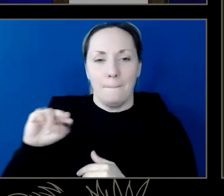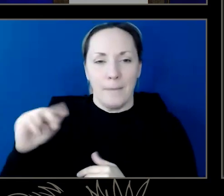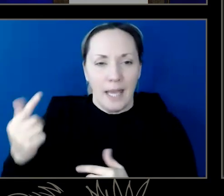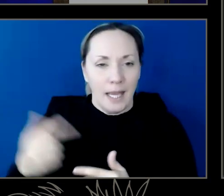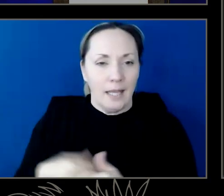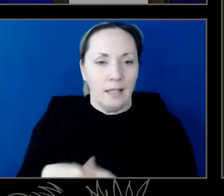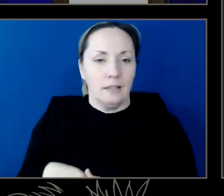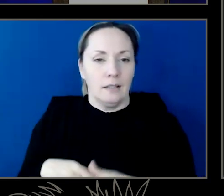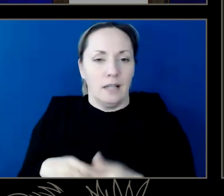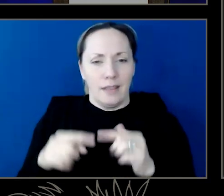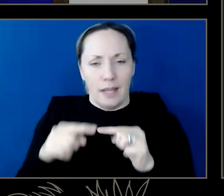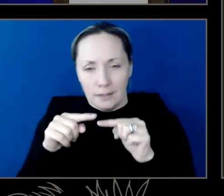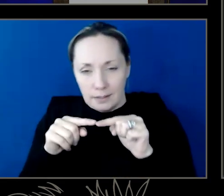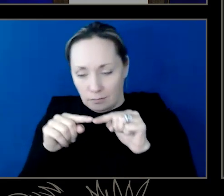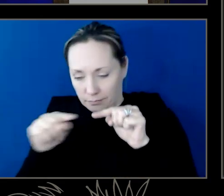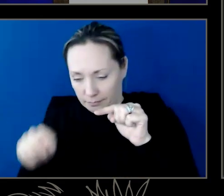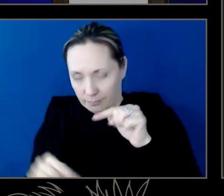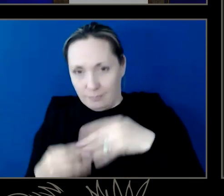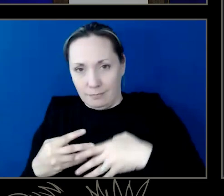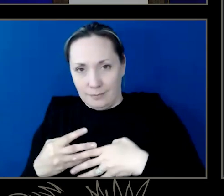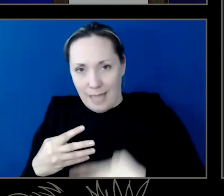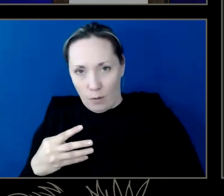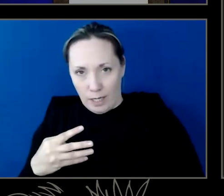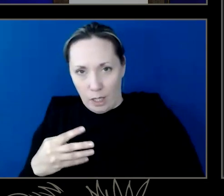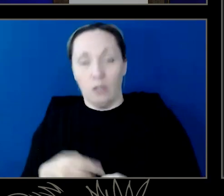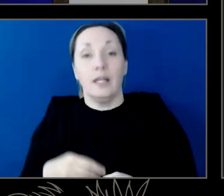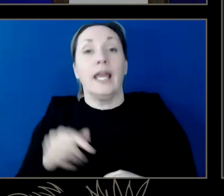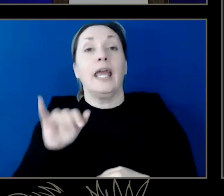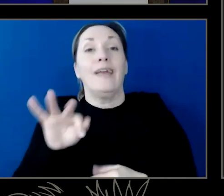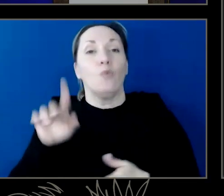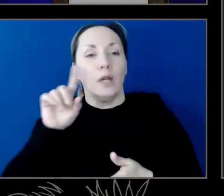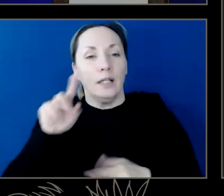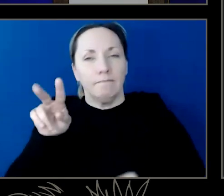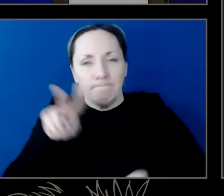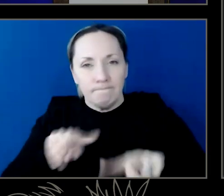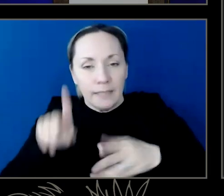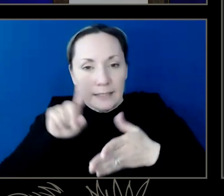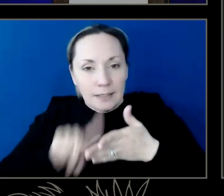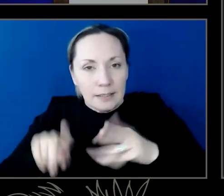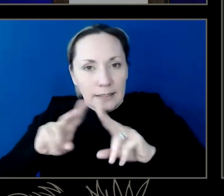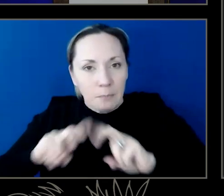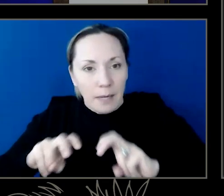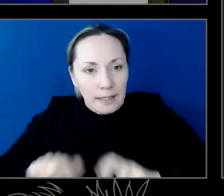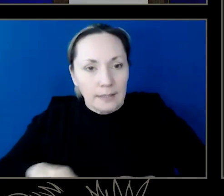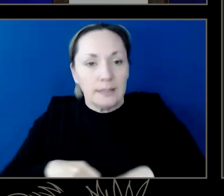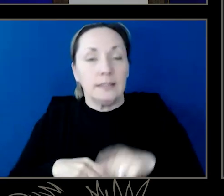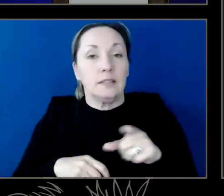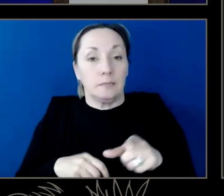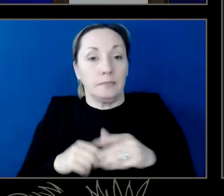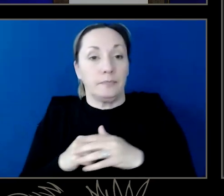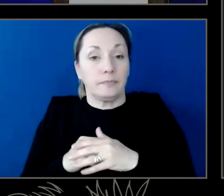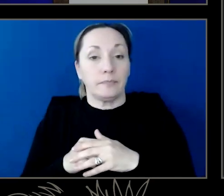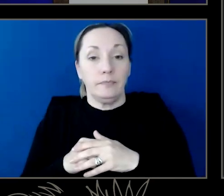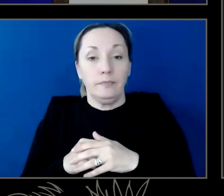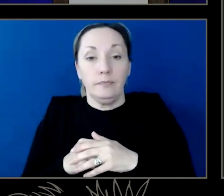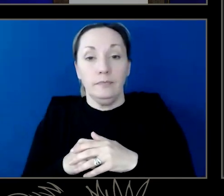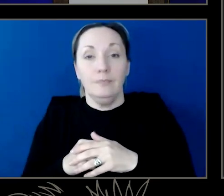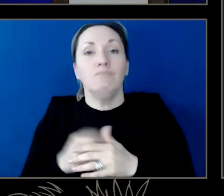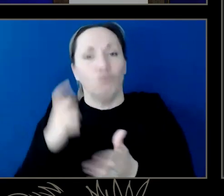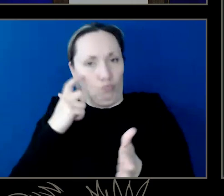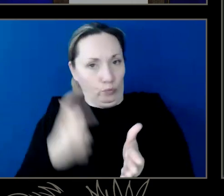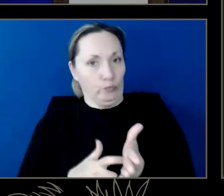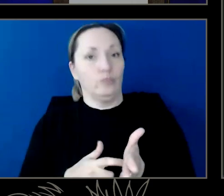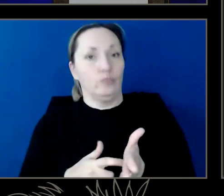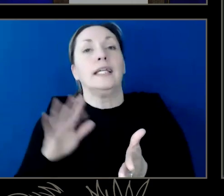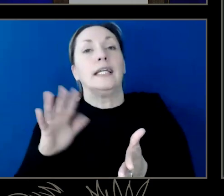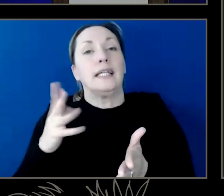something down here. If we inspect this, you're gone. If we inspect this, you see that it